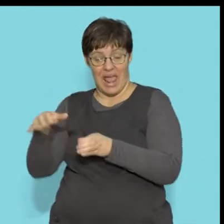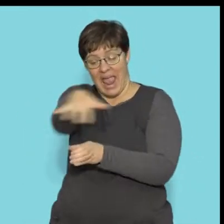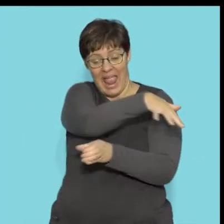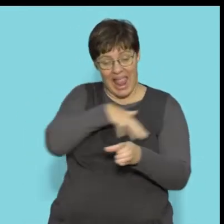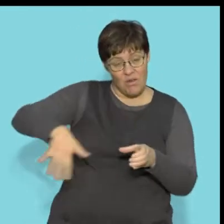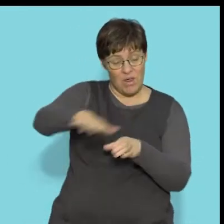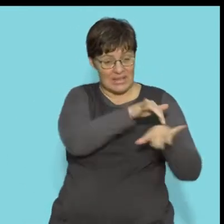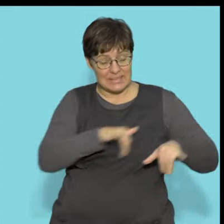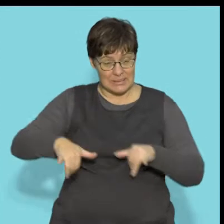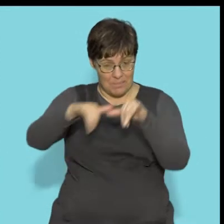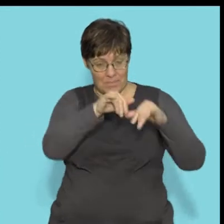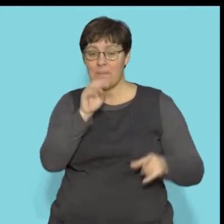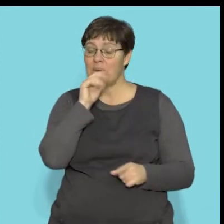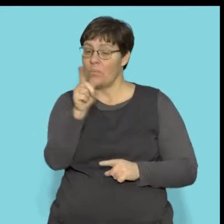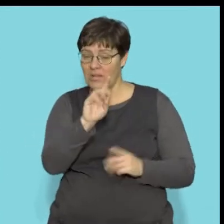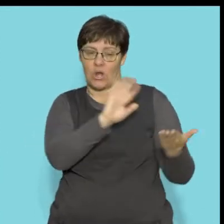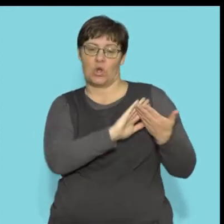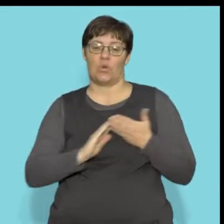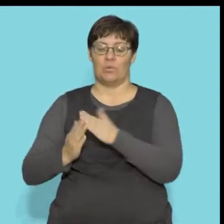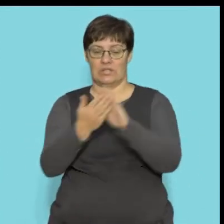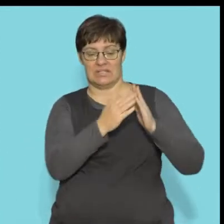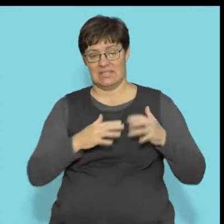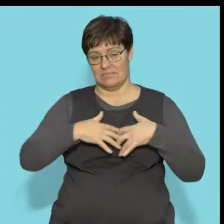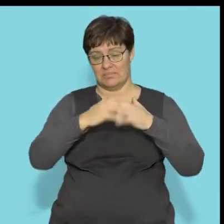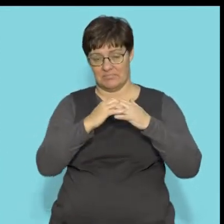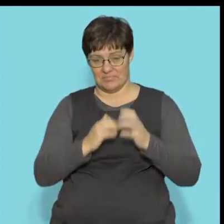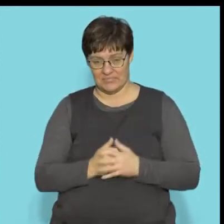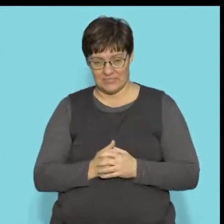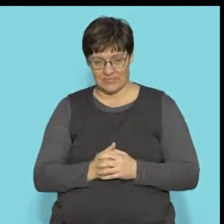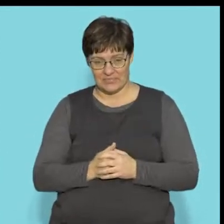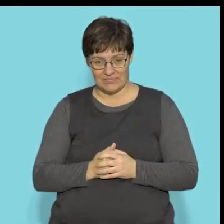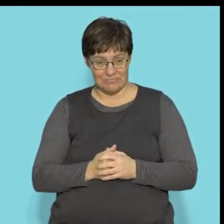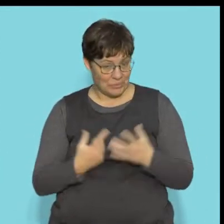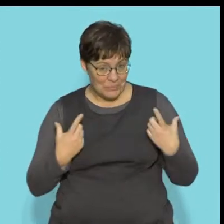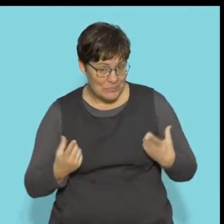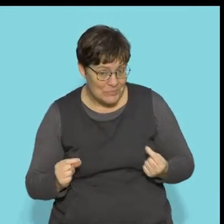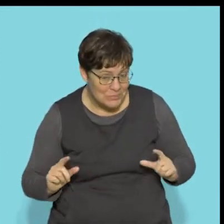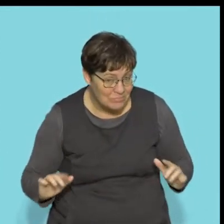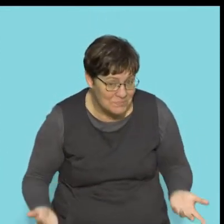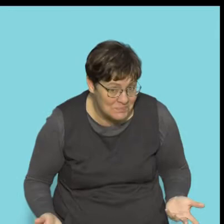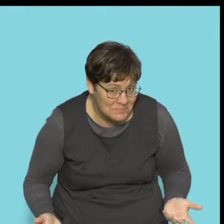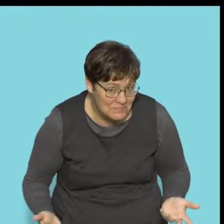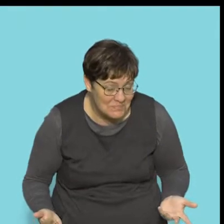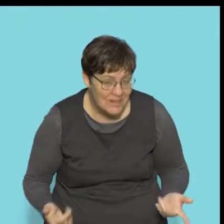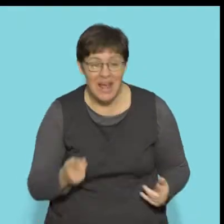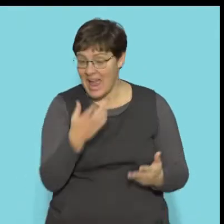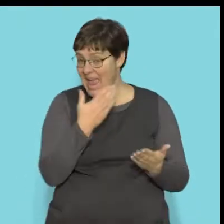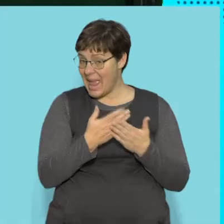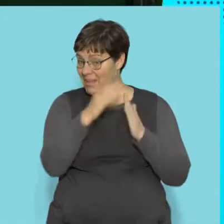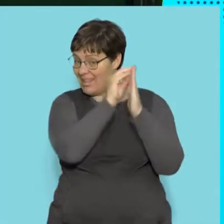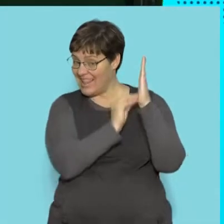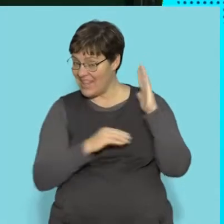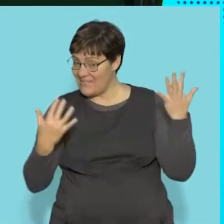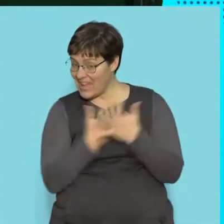in an area build up a community. How did you do with those questions? Were you able